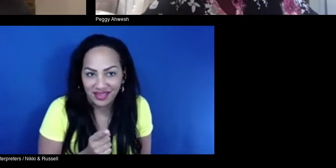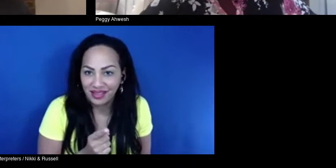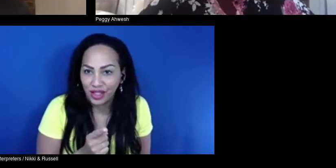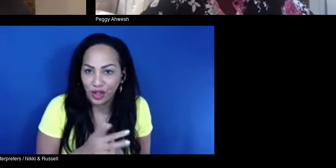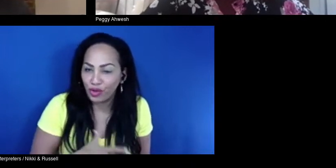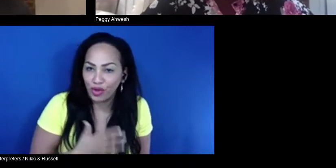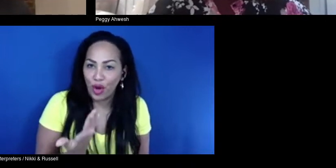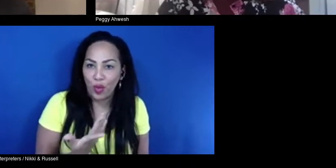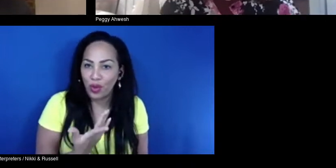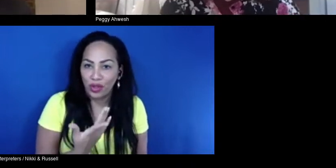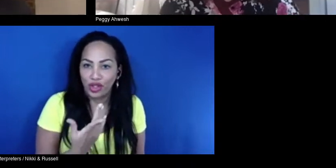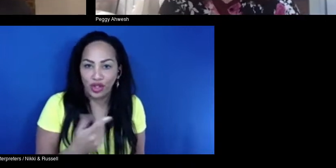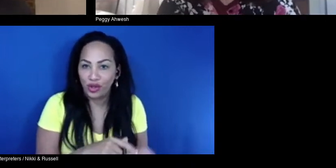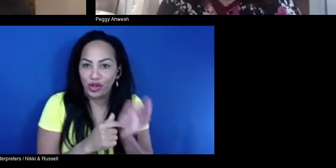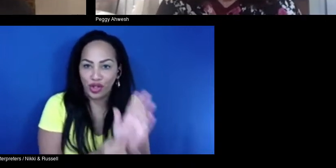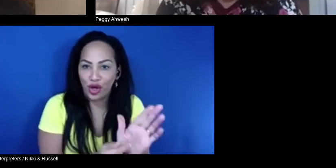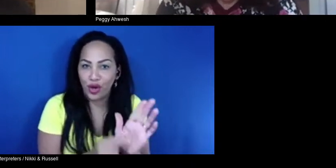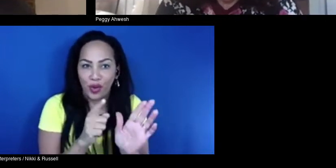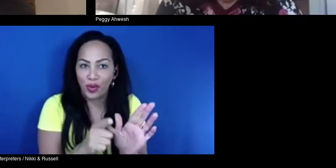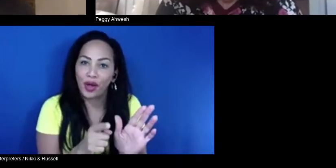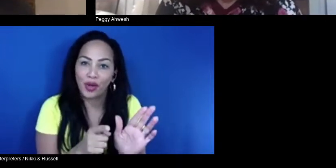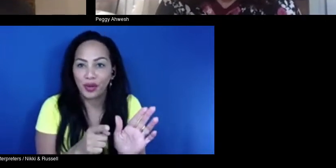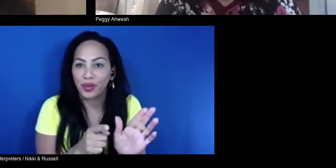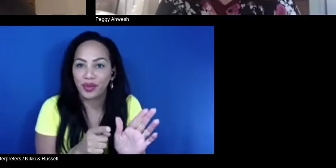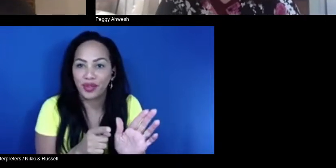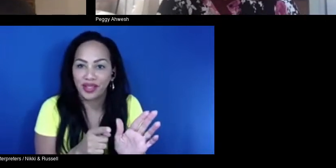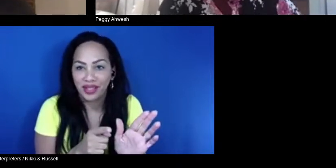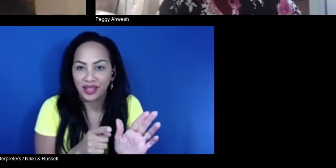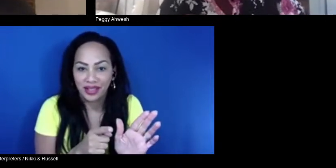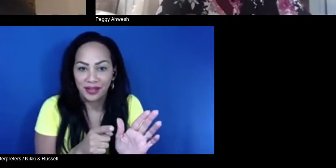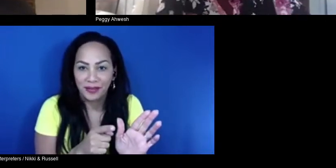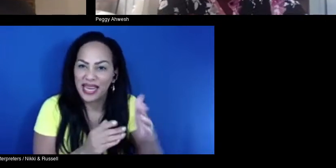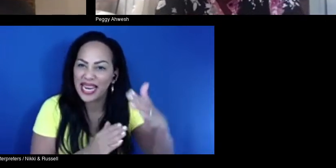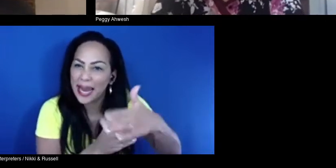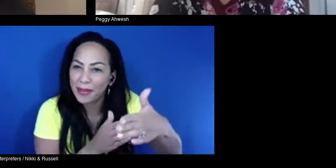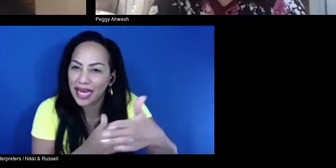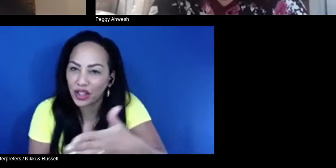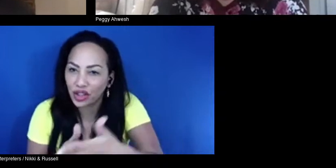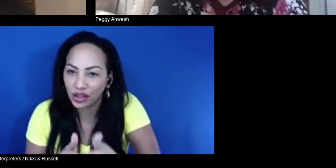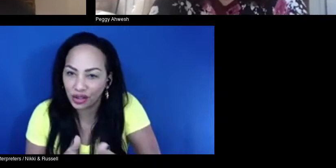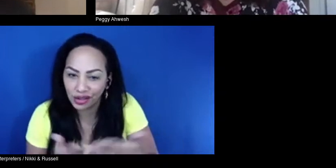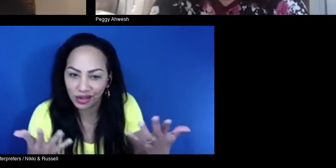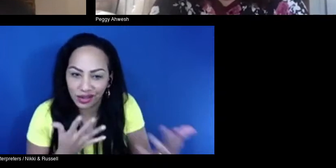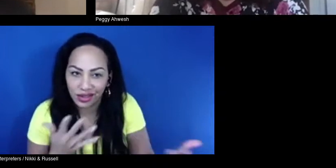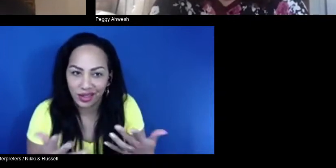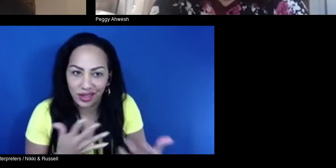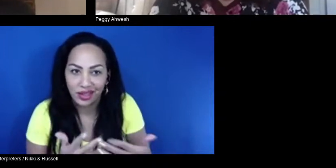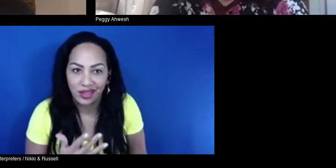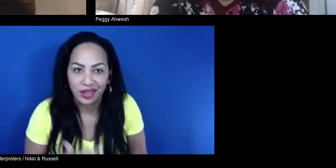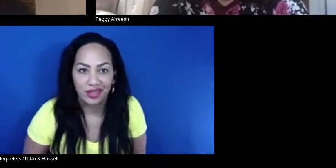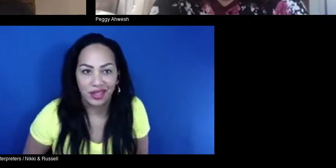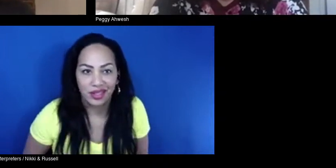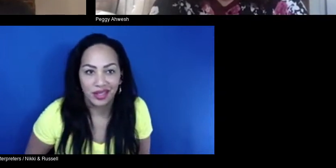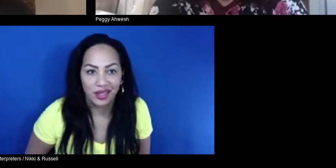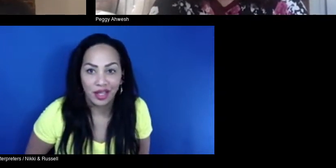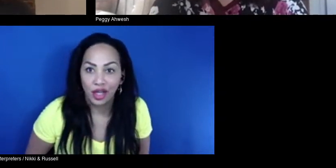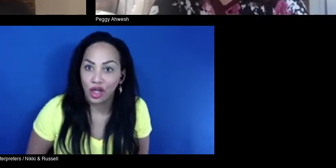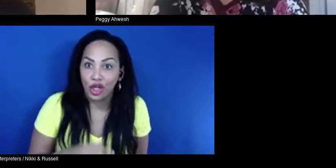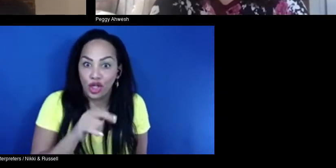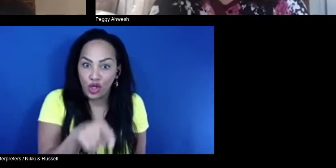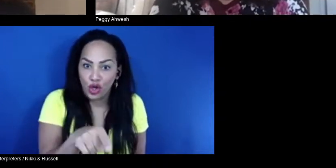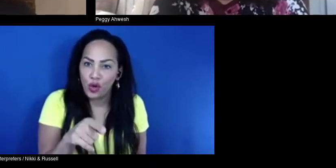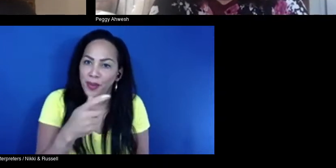have the sense like you're often interested somehow in like things that some people might deem to be bad objects.